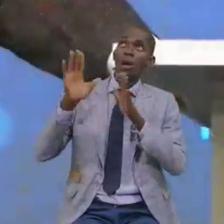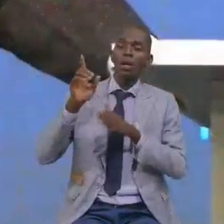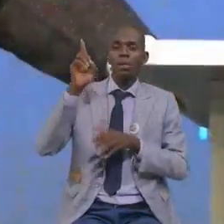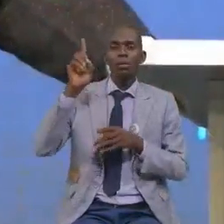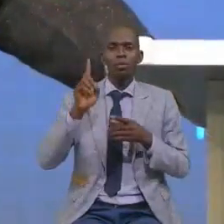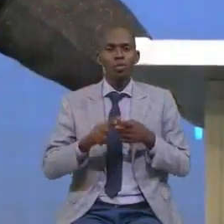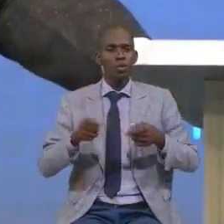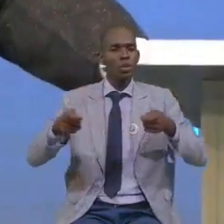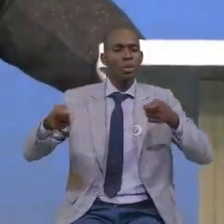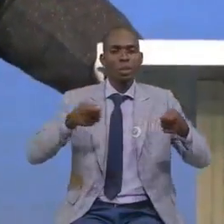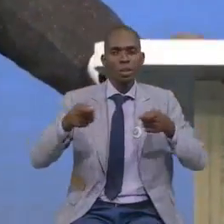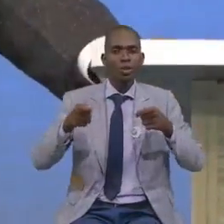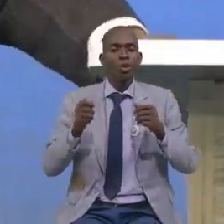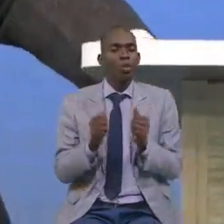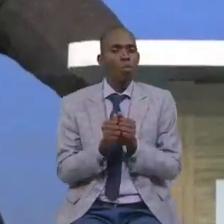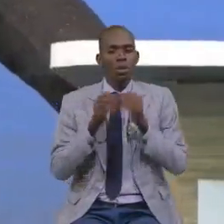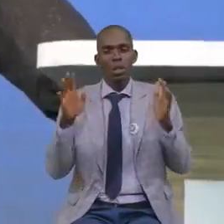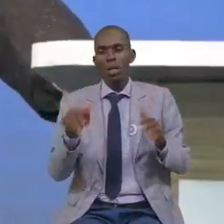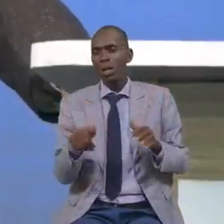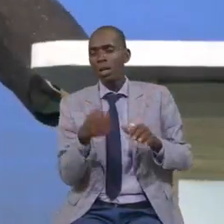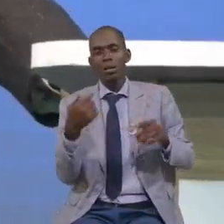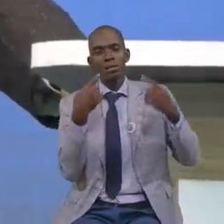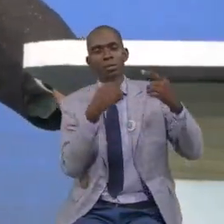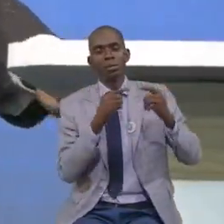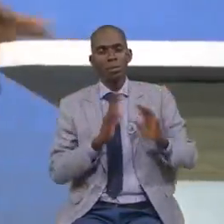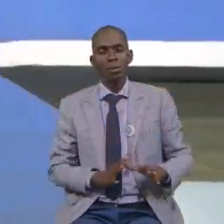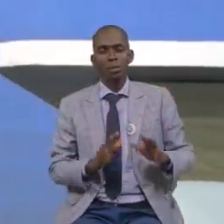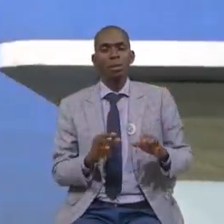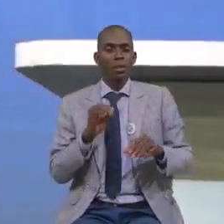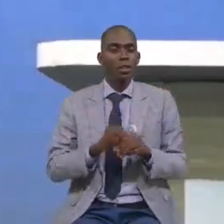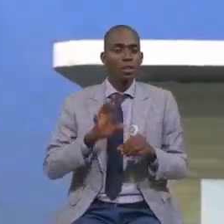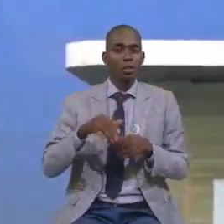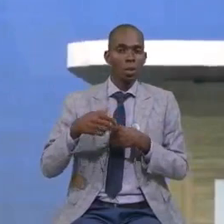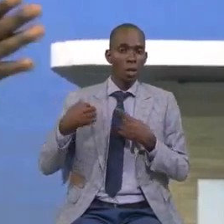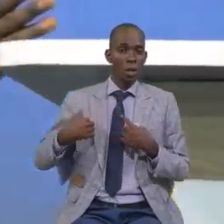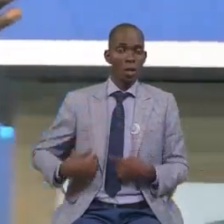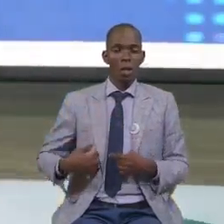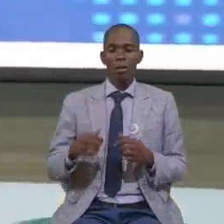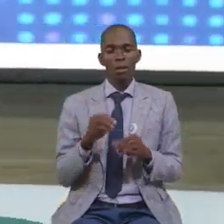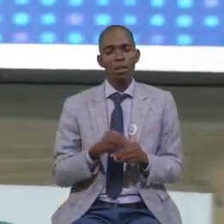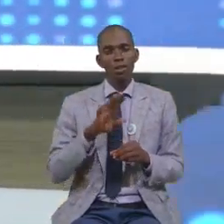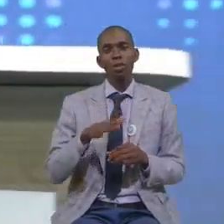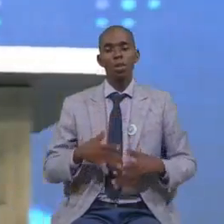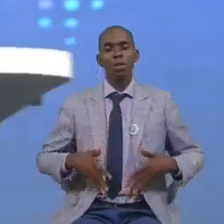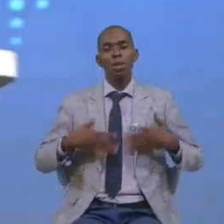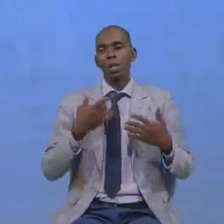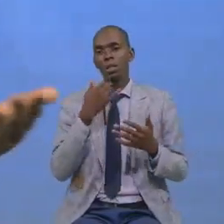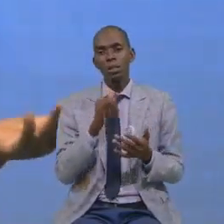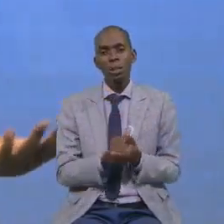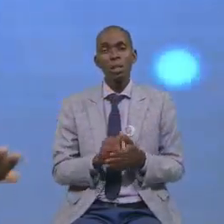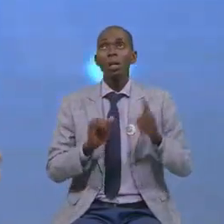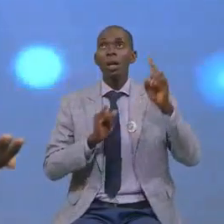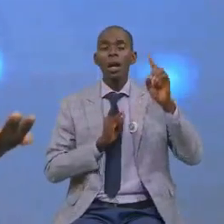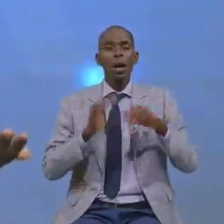reign without a rival in your heart and in your life. And he says, I will be